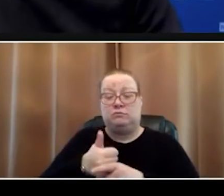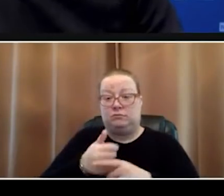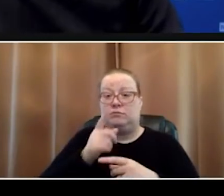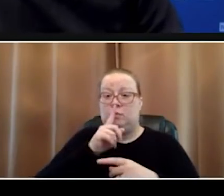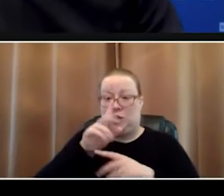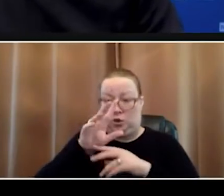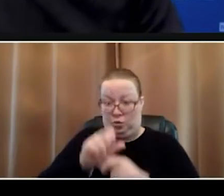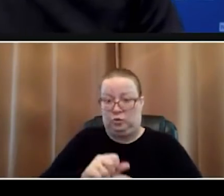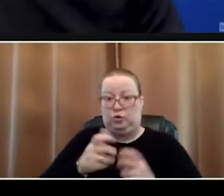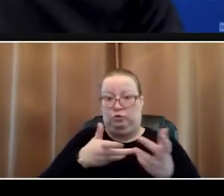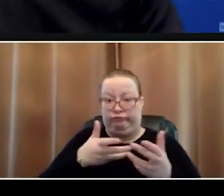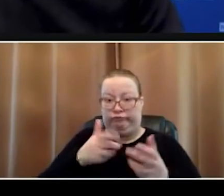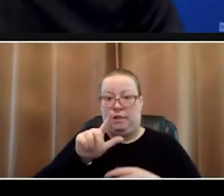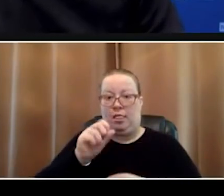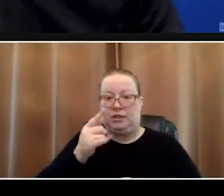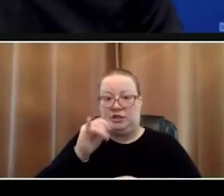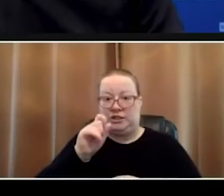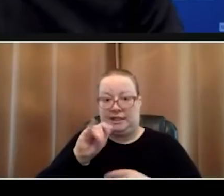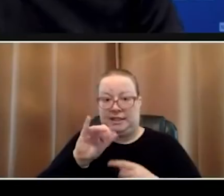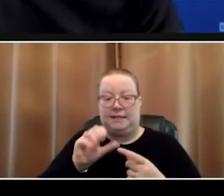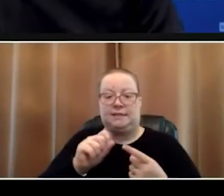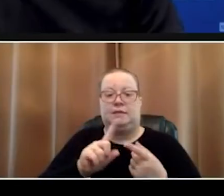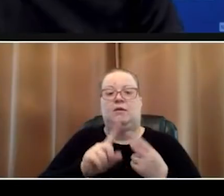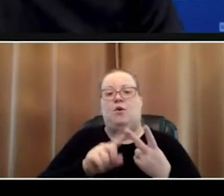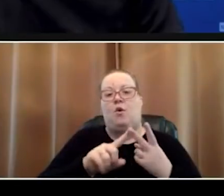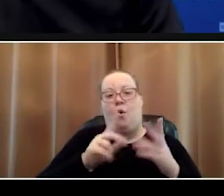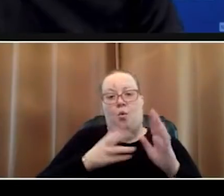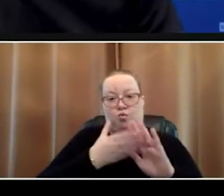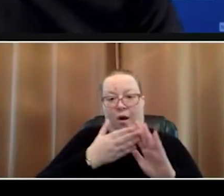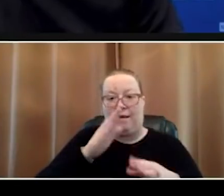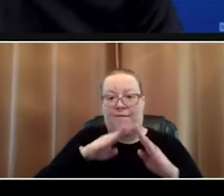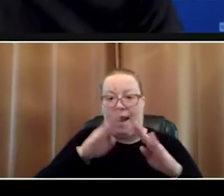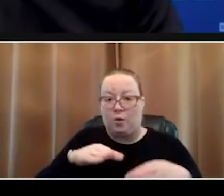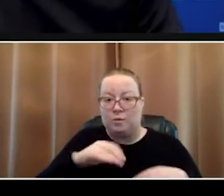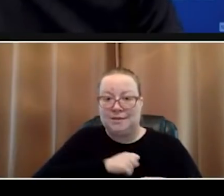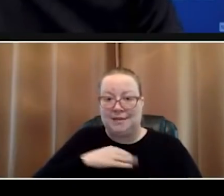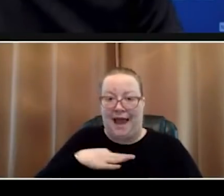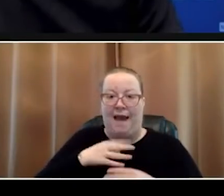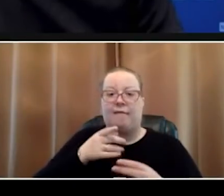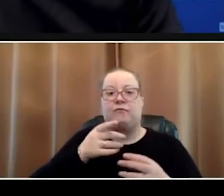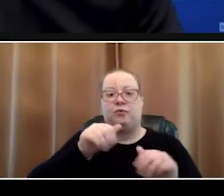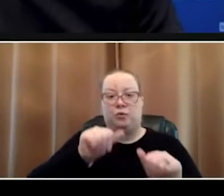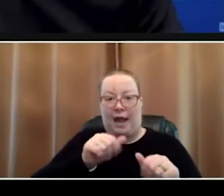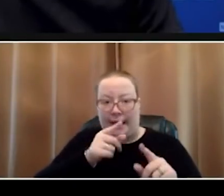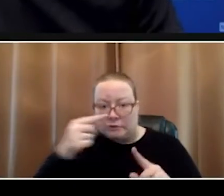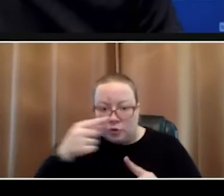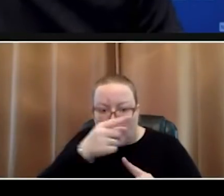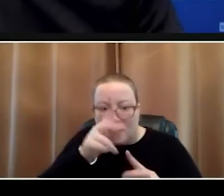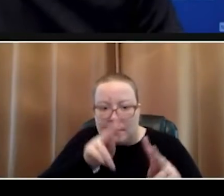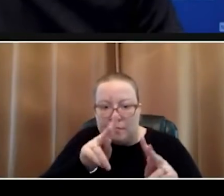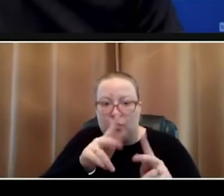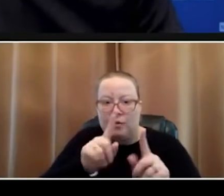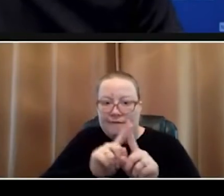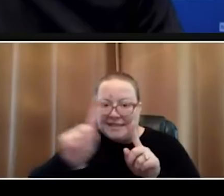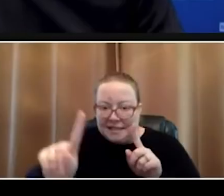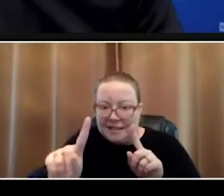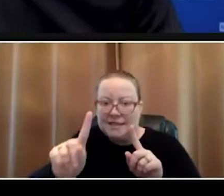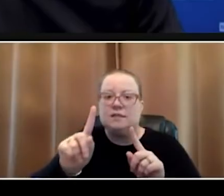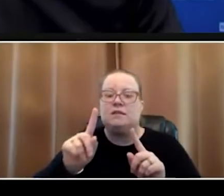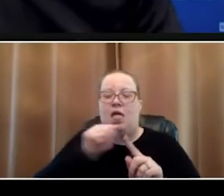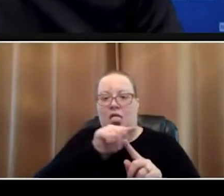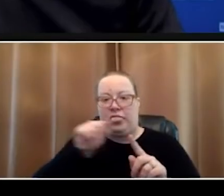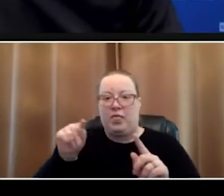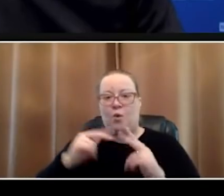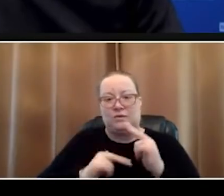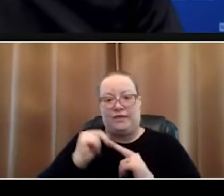who can really help direct people and keep them socially and physically distanced. These venues tend to be